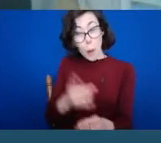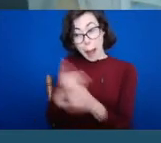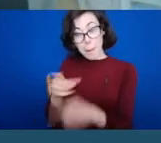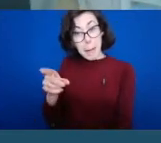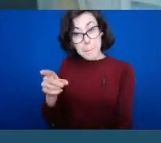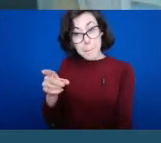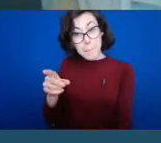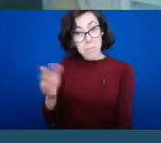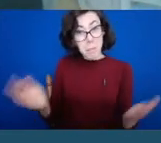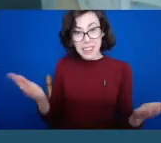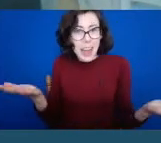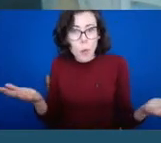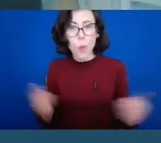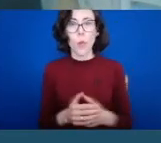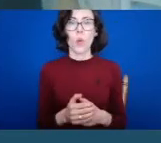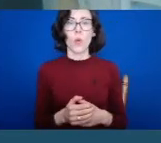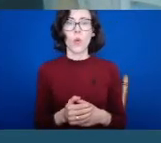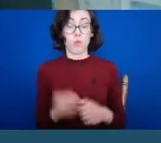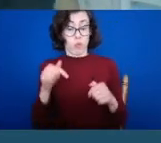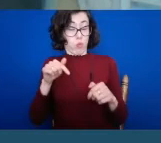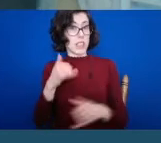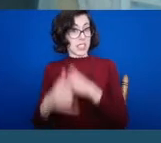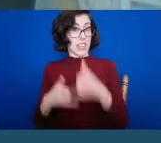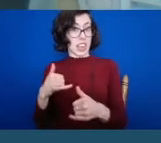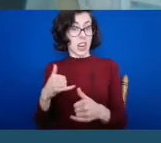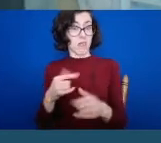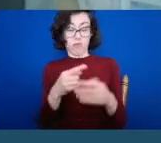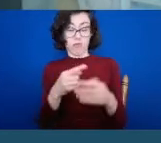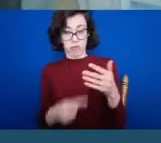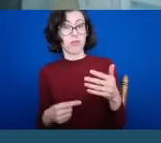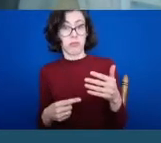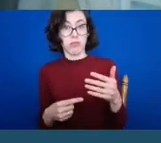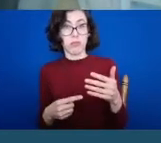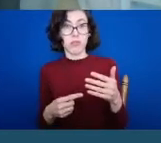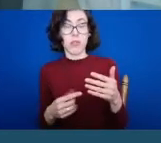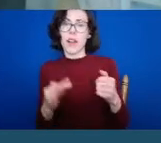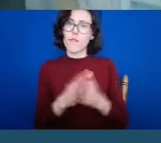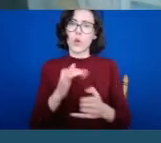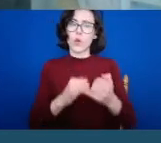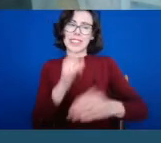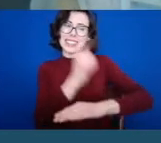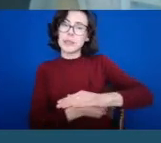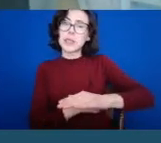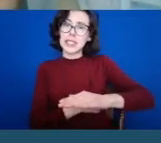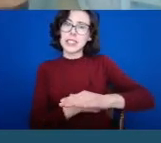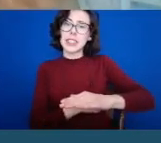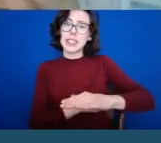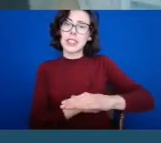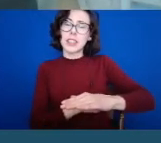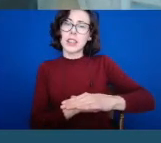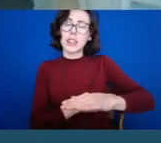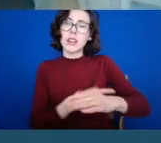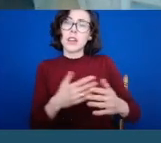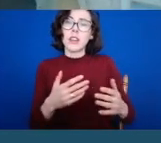So we've done a number of things this year. Particularly for people with a disability, we rolled out what we called